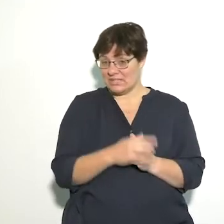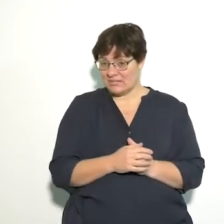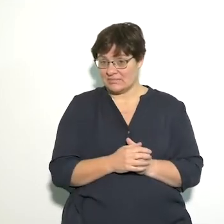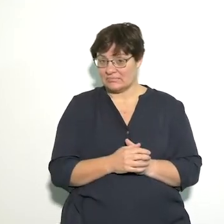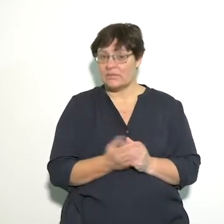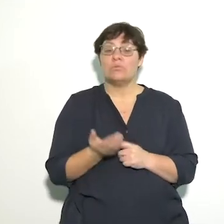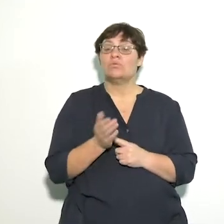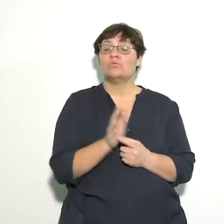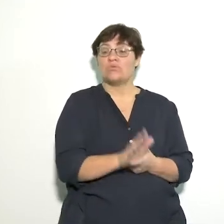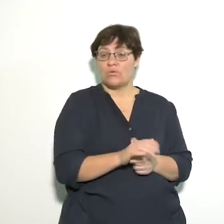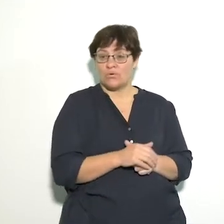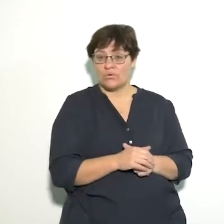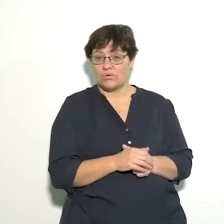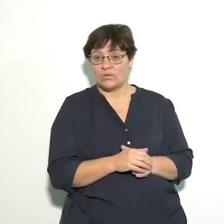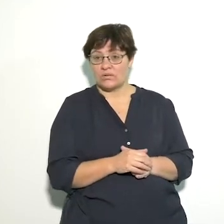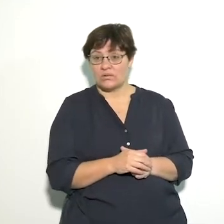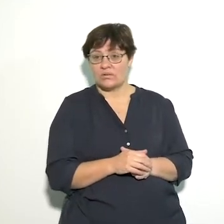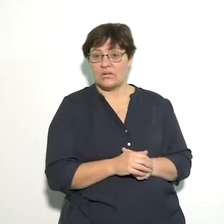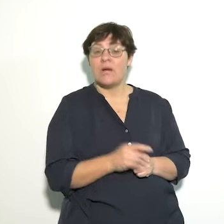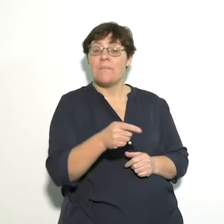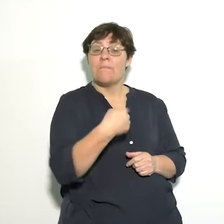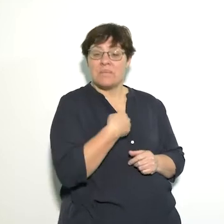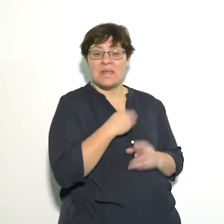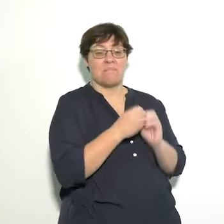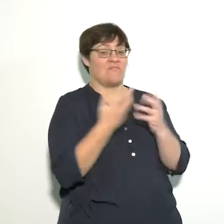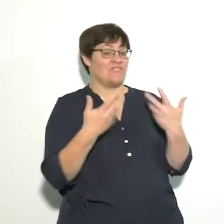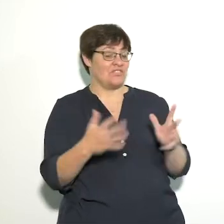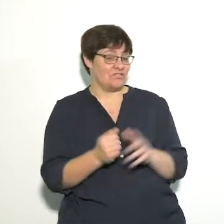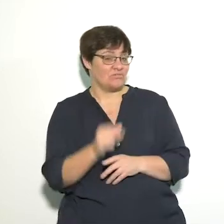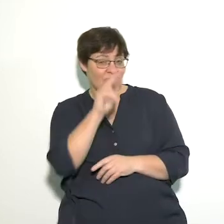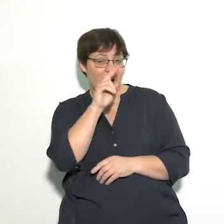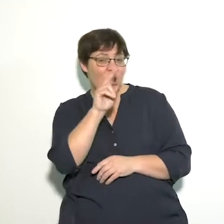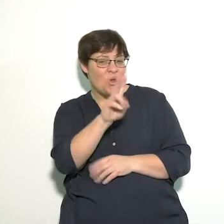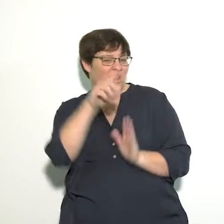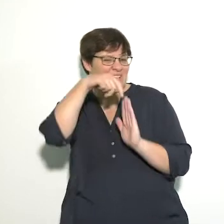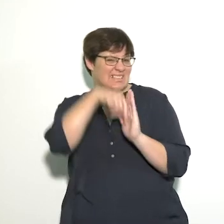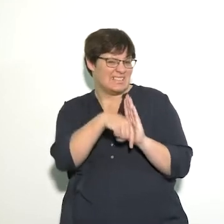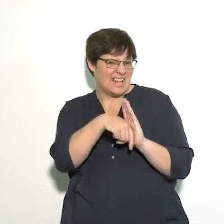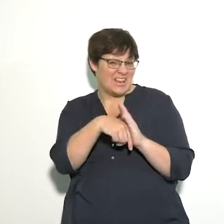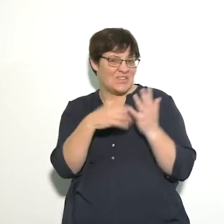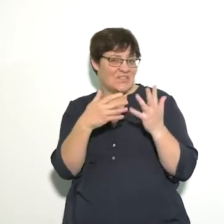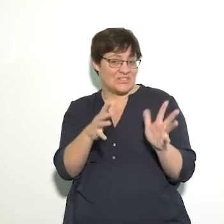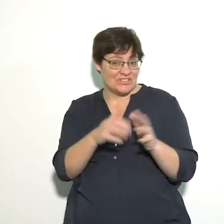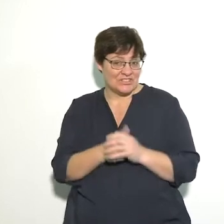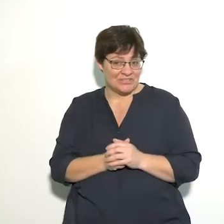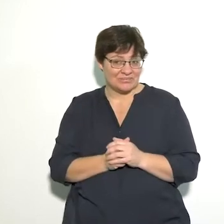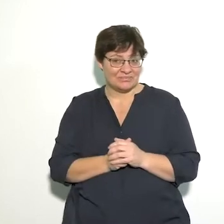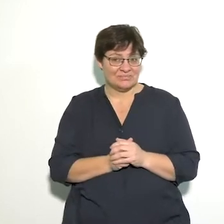is I want to show you the one that I did make, and then we can look at all the details there.